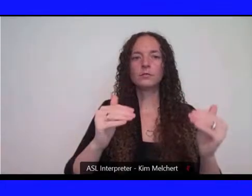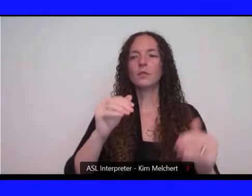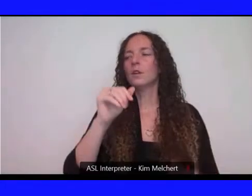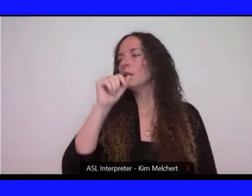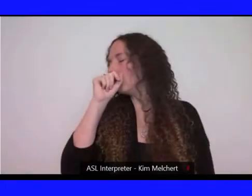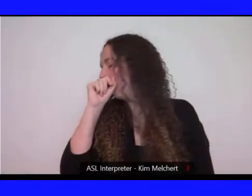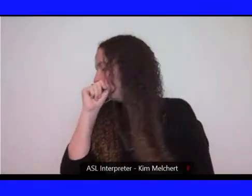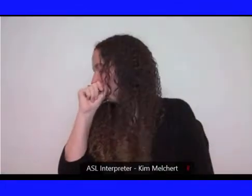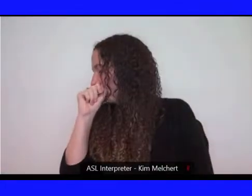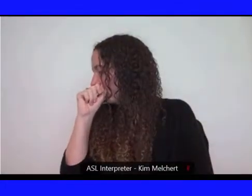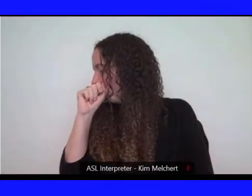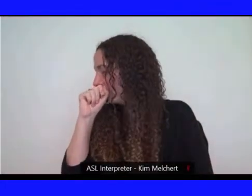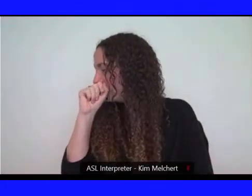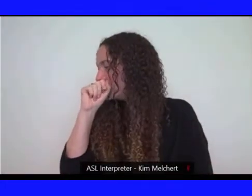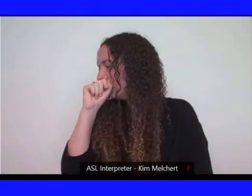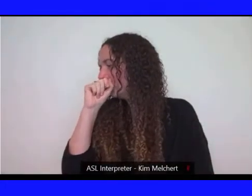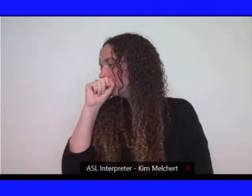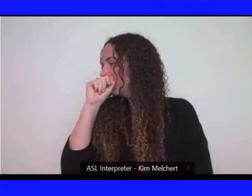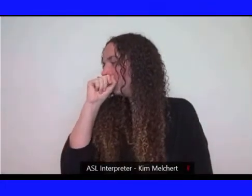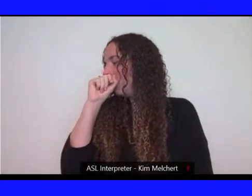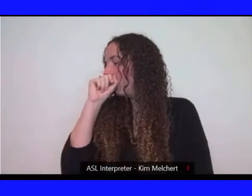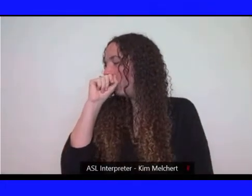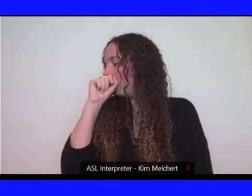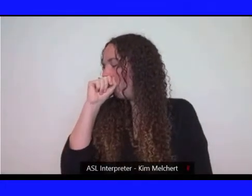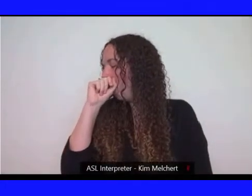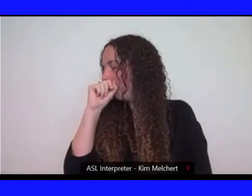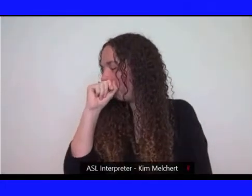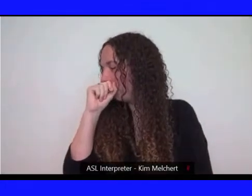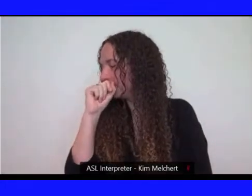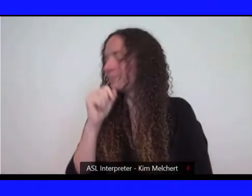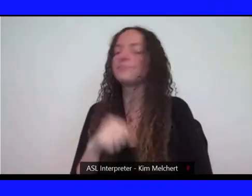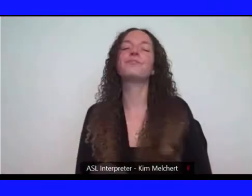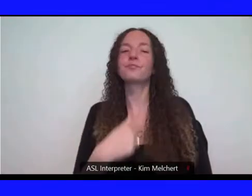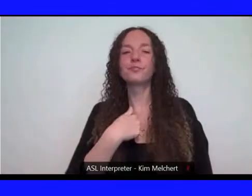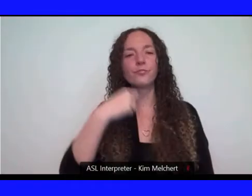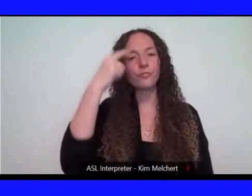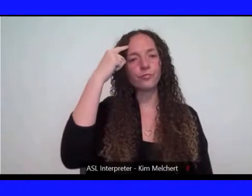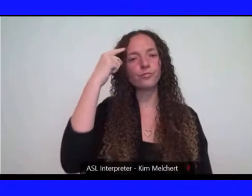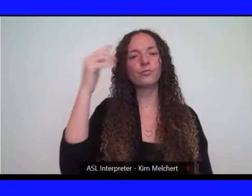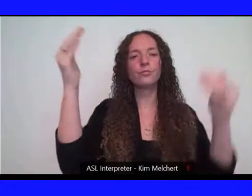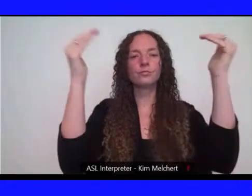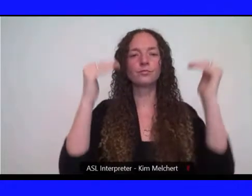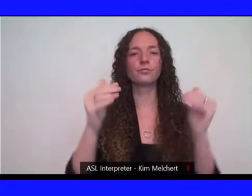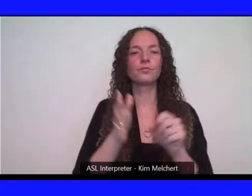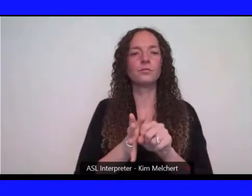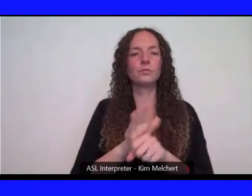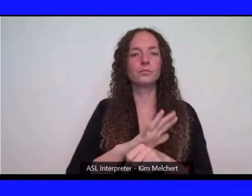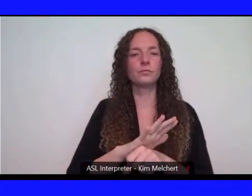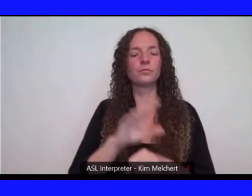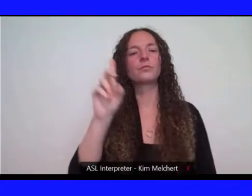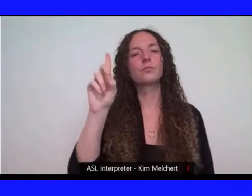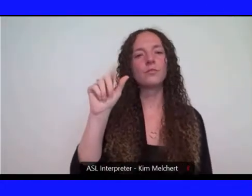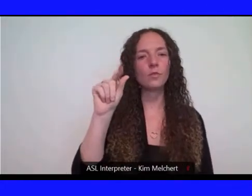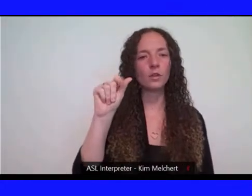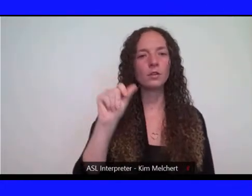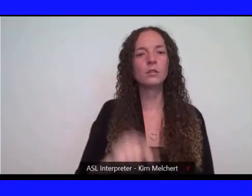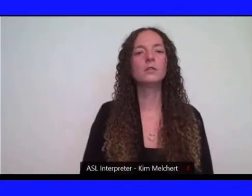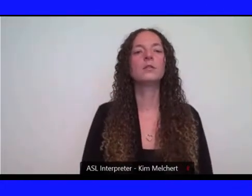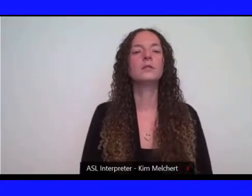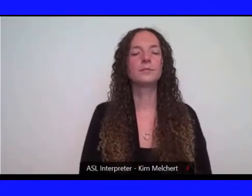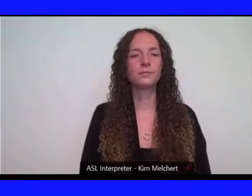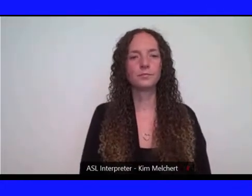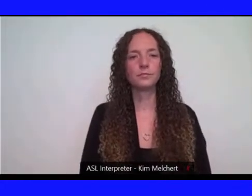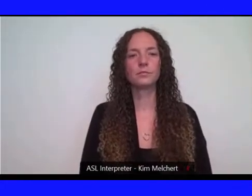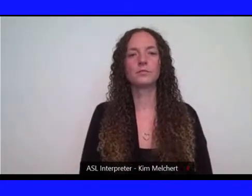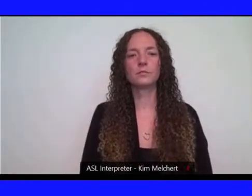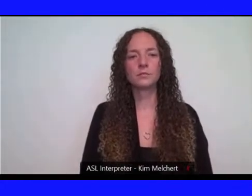of a relatively low period for us. You see it's about the same as the prior quarter, 746 tests administered